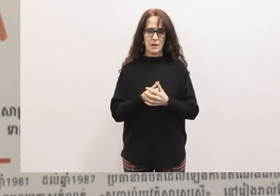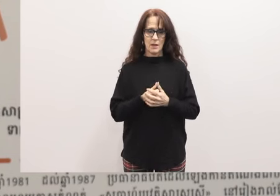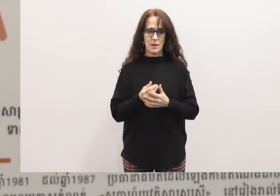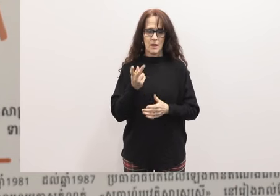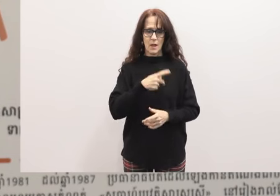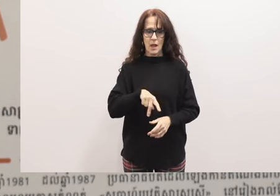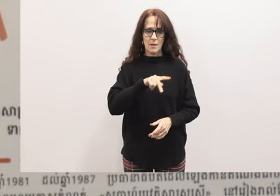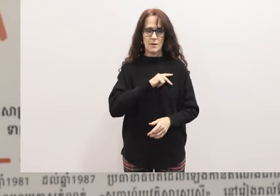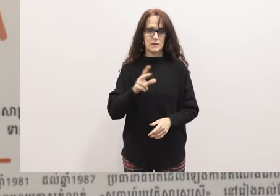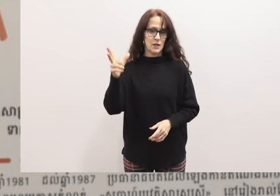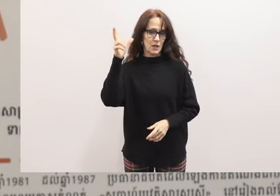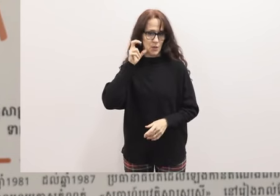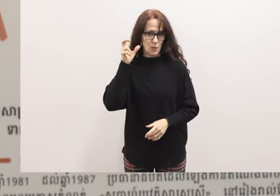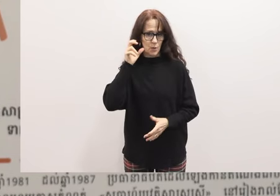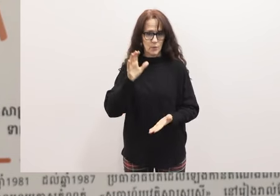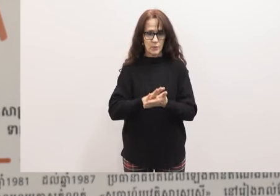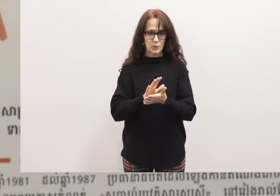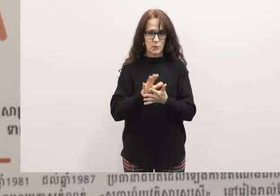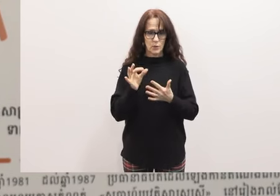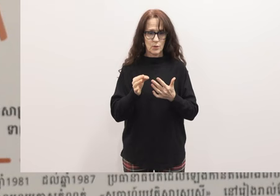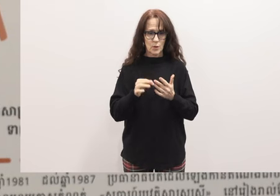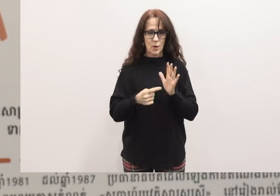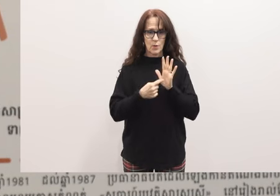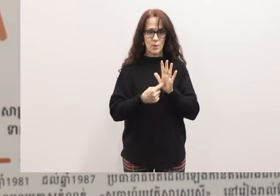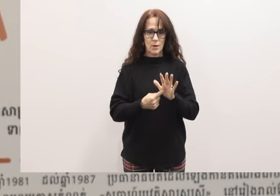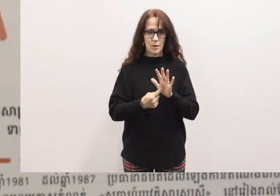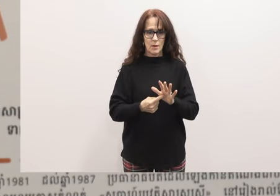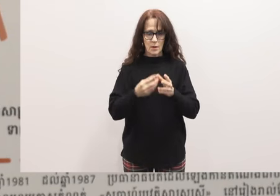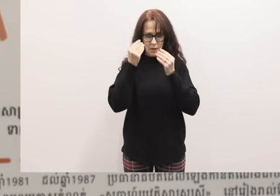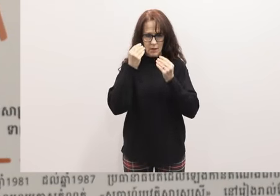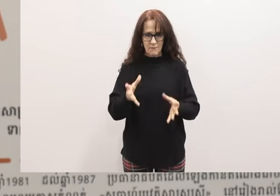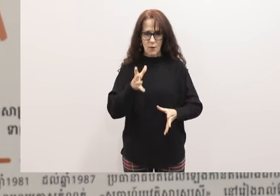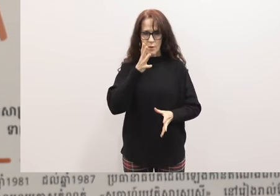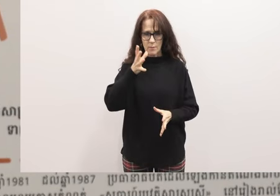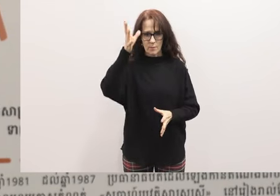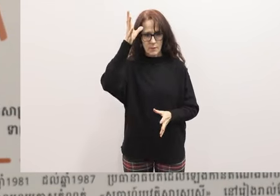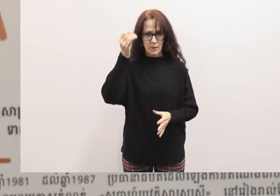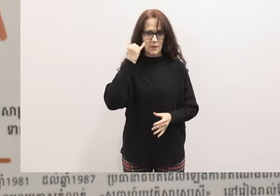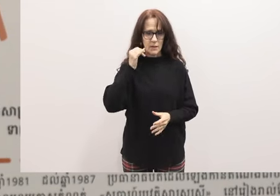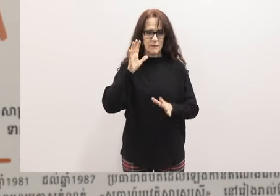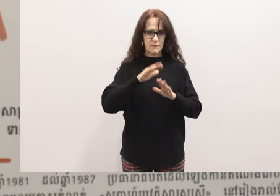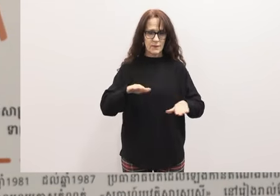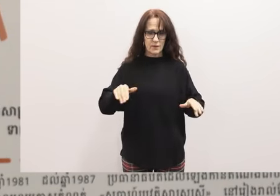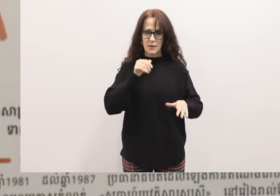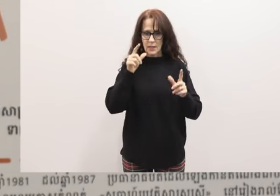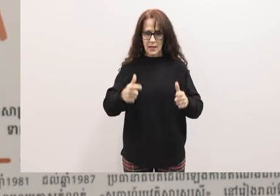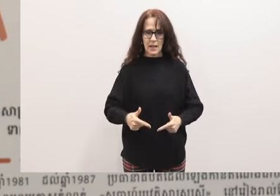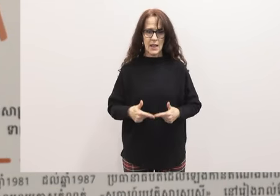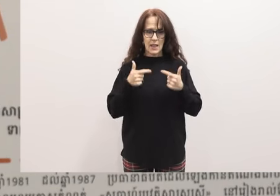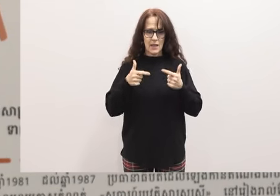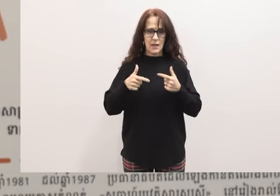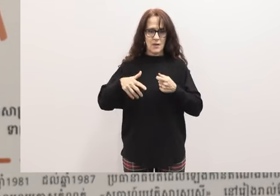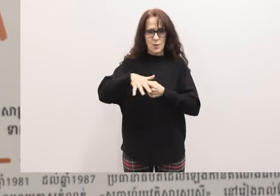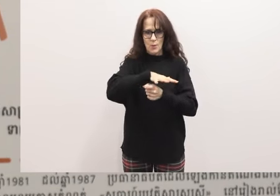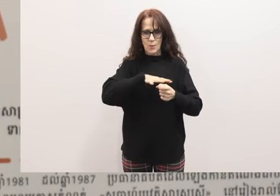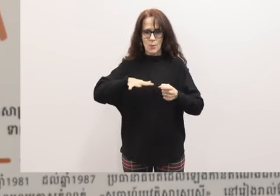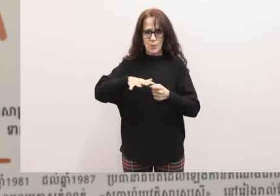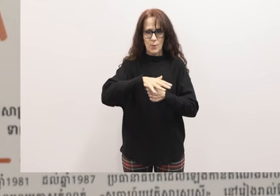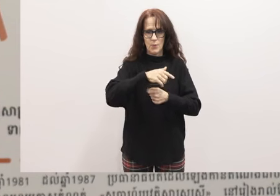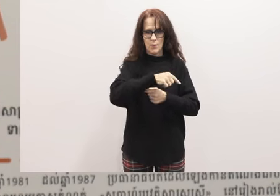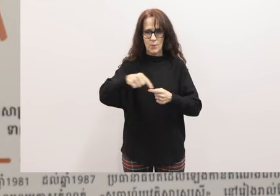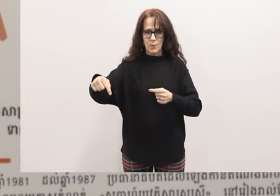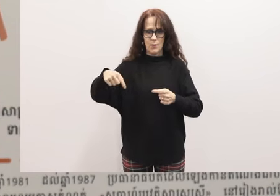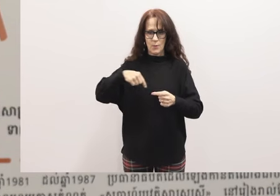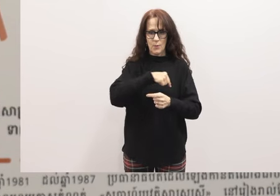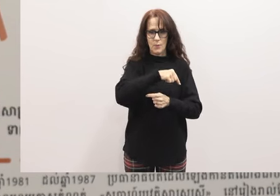personally heard the school of choice representatives inform parents that if their child did not live within the school boundaries,